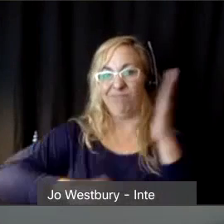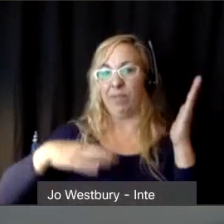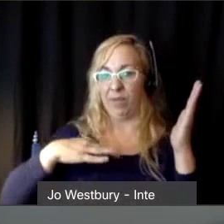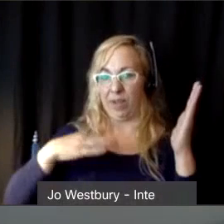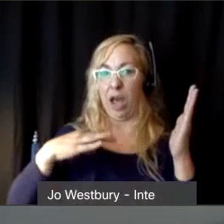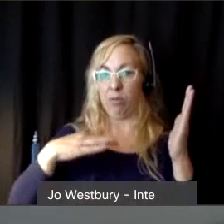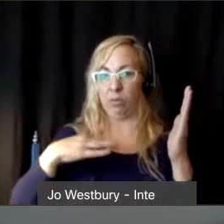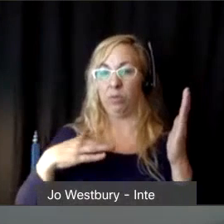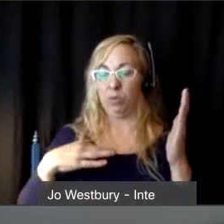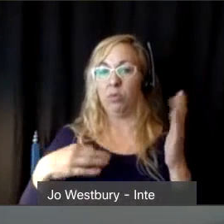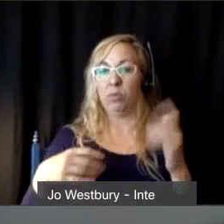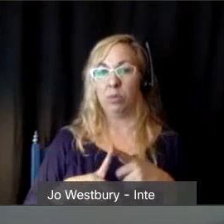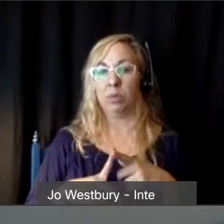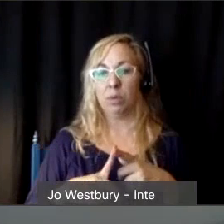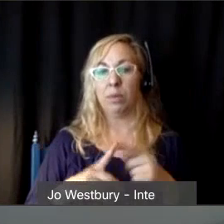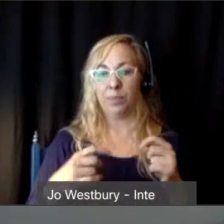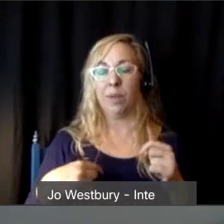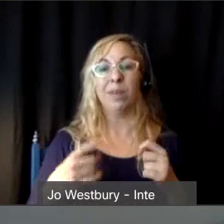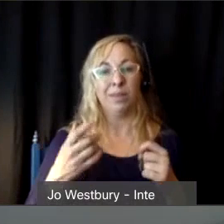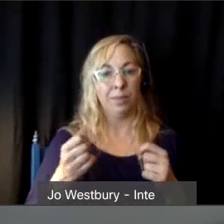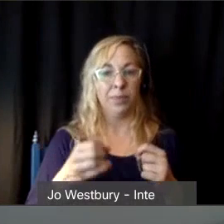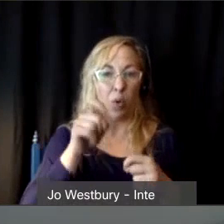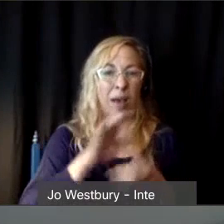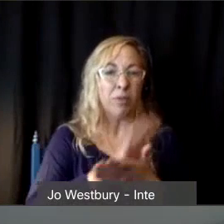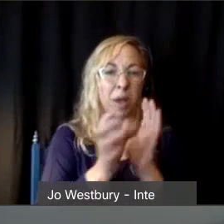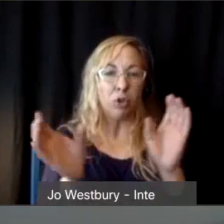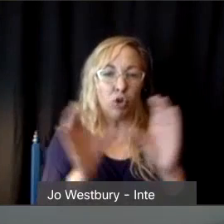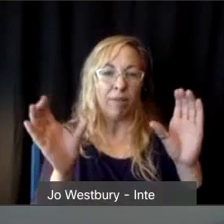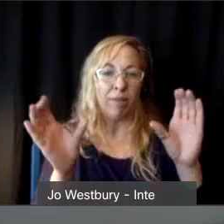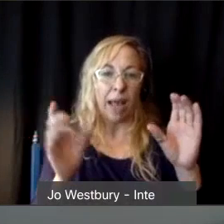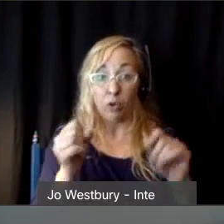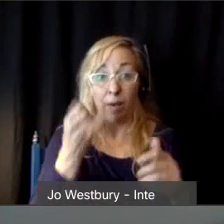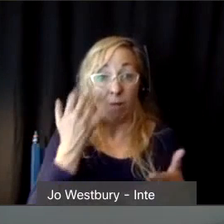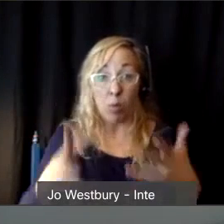technology provider as part of the certification process of services you provide.